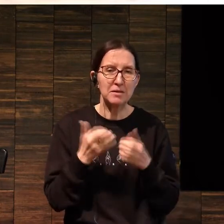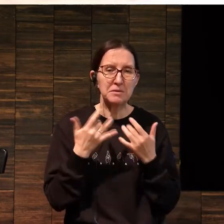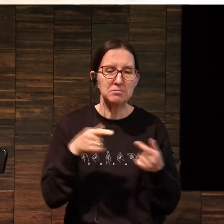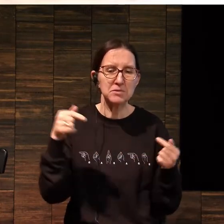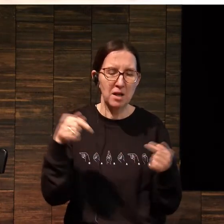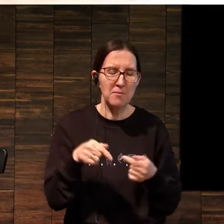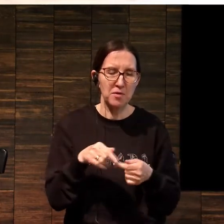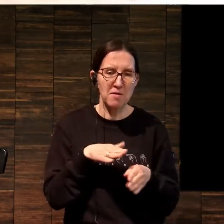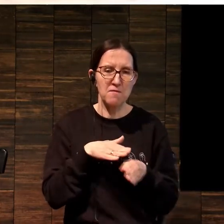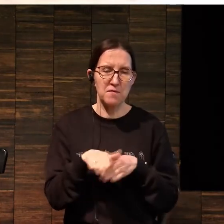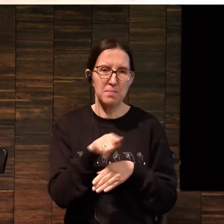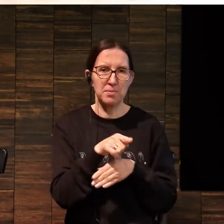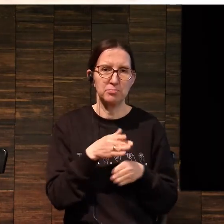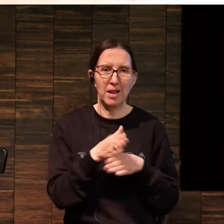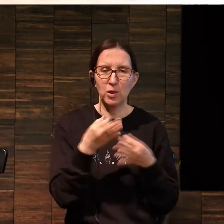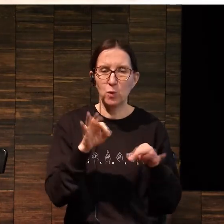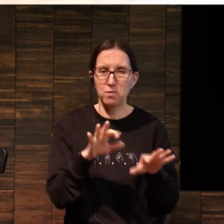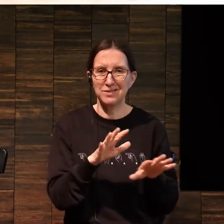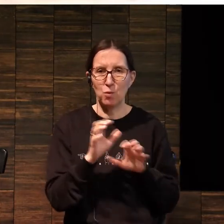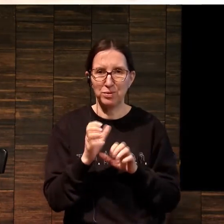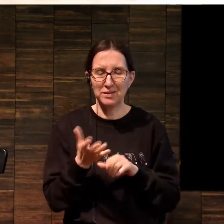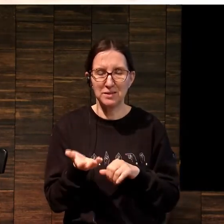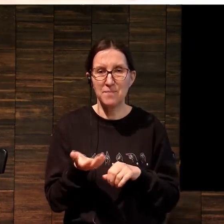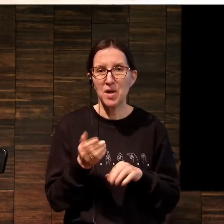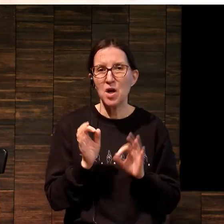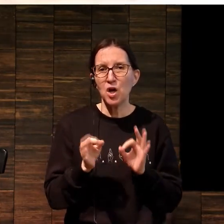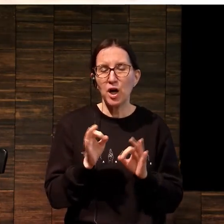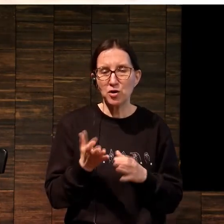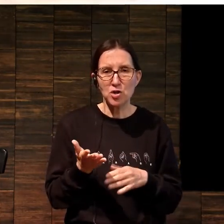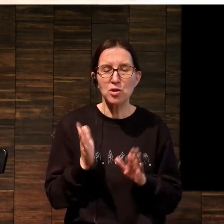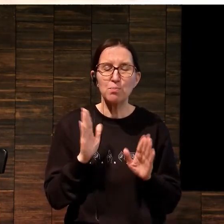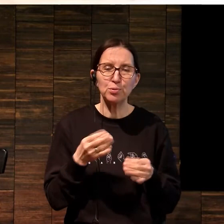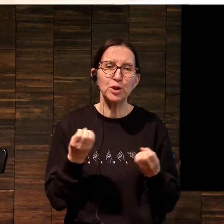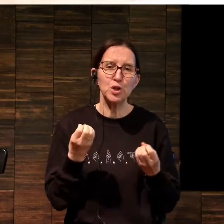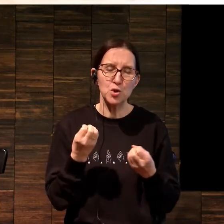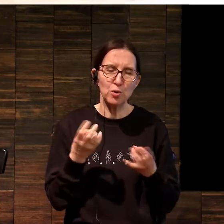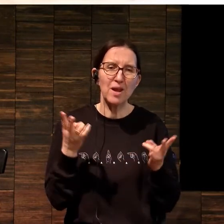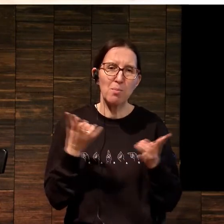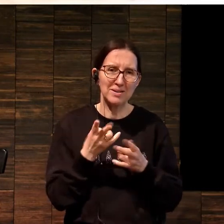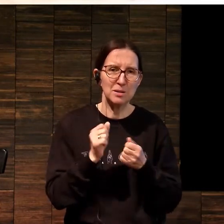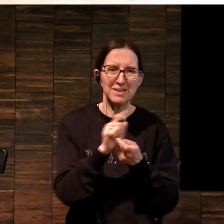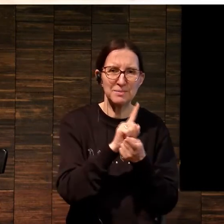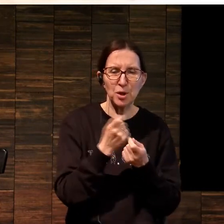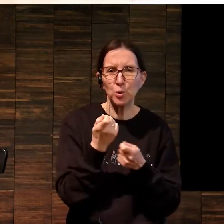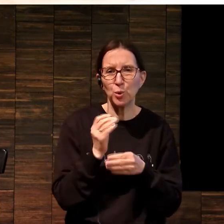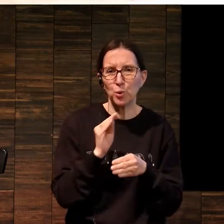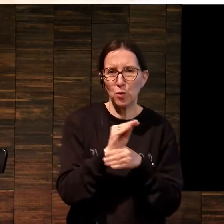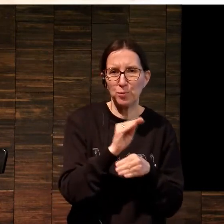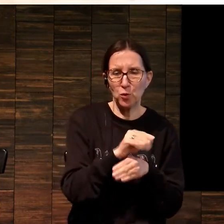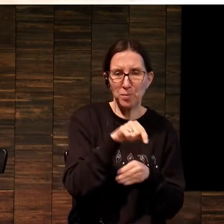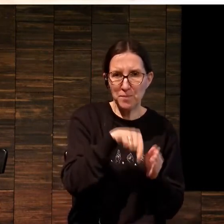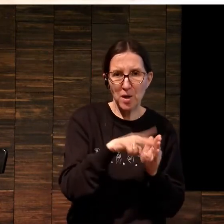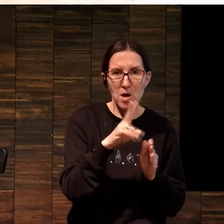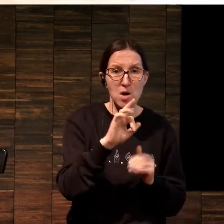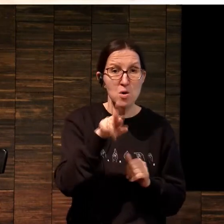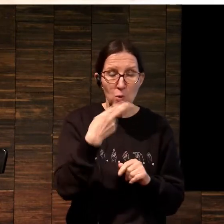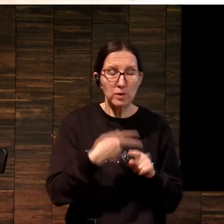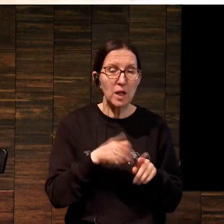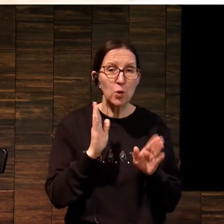but 95% is massive, especially for these very small businesses who don't have the budget, they don't have the time, and they don't have the